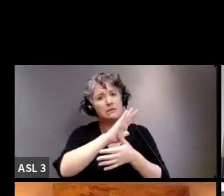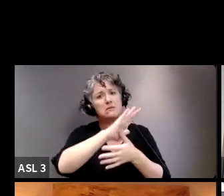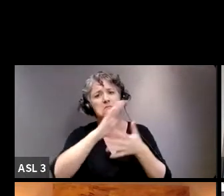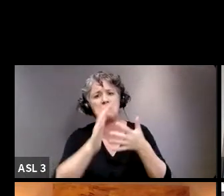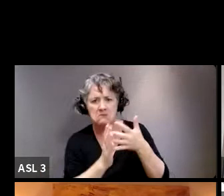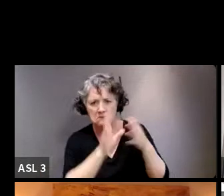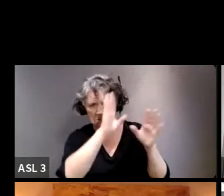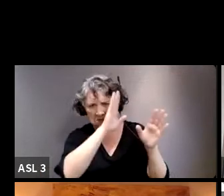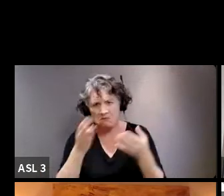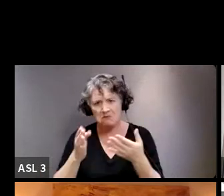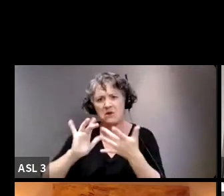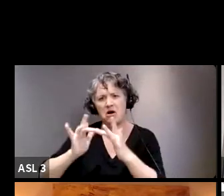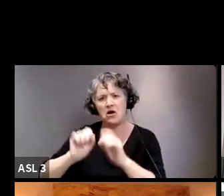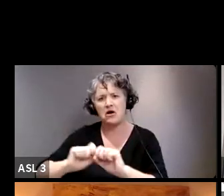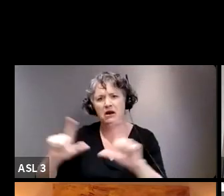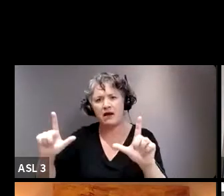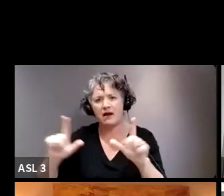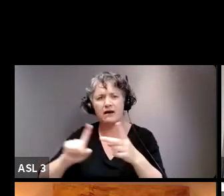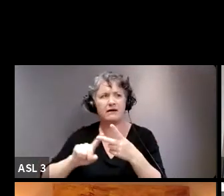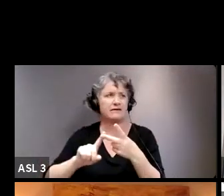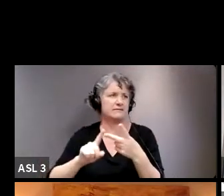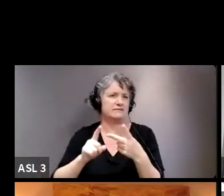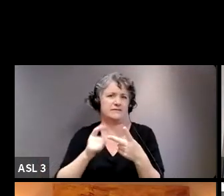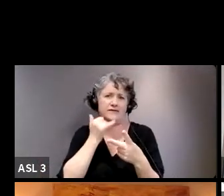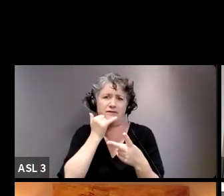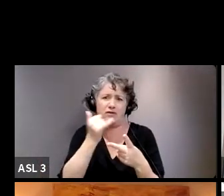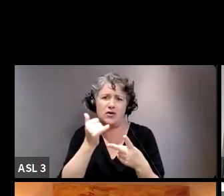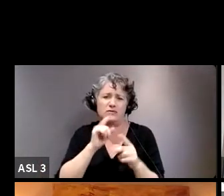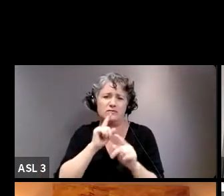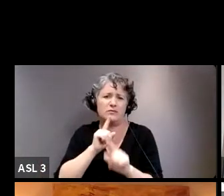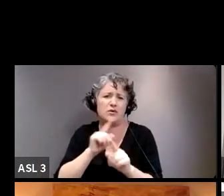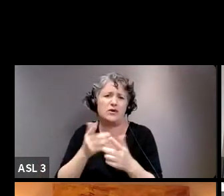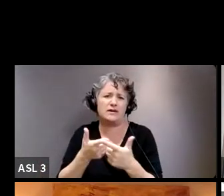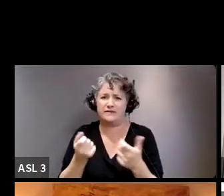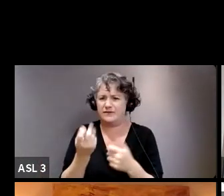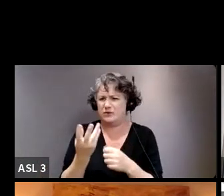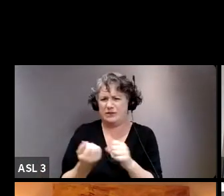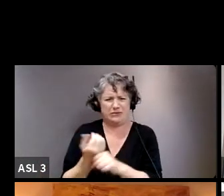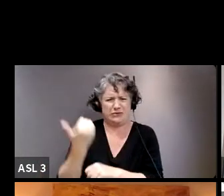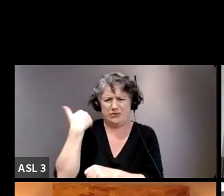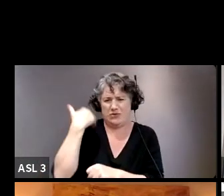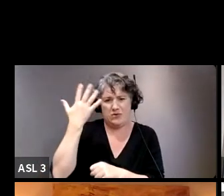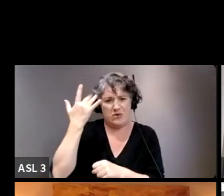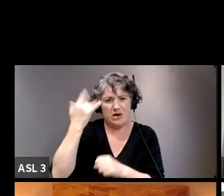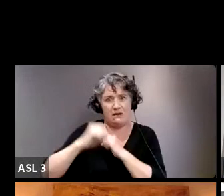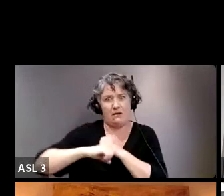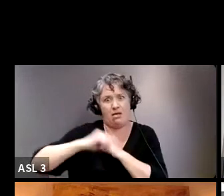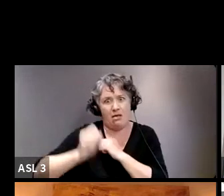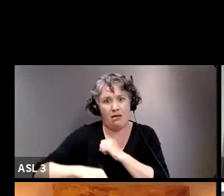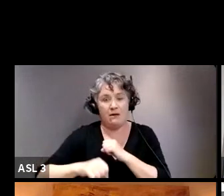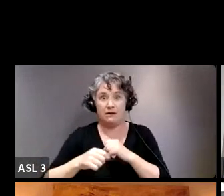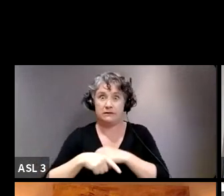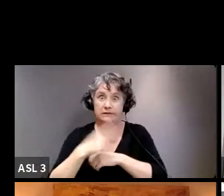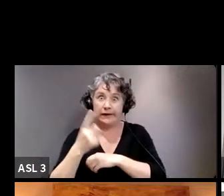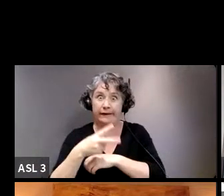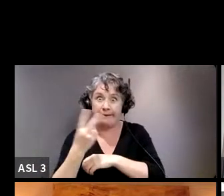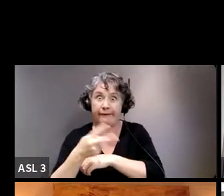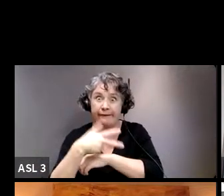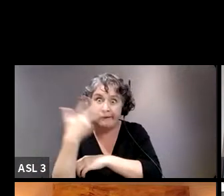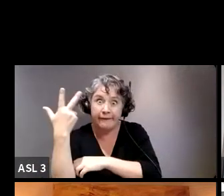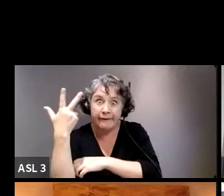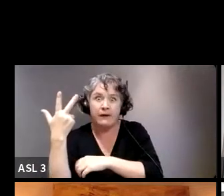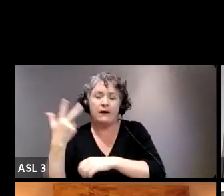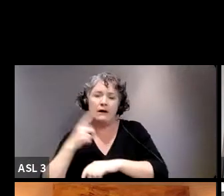years ago simply because of the workload was no longer possible they end up waiting for days in order to get a police officer to respond so we've